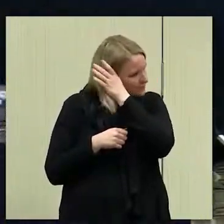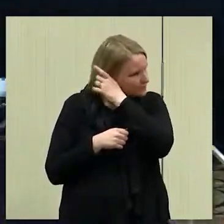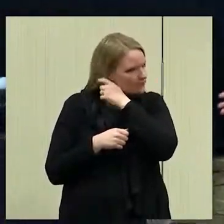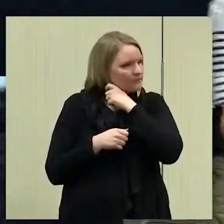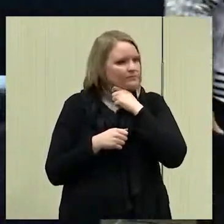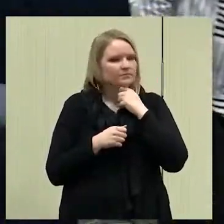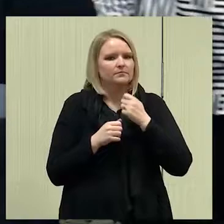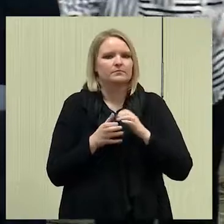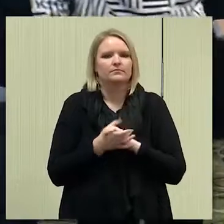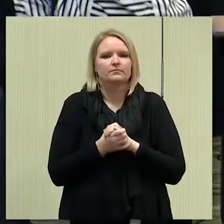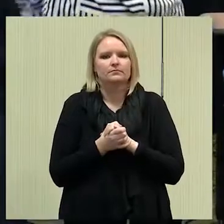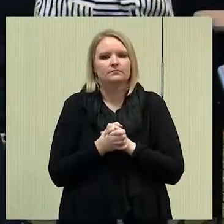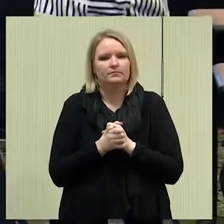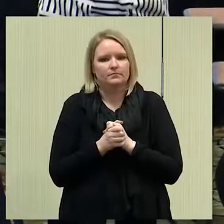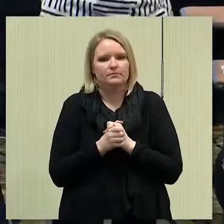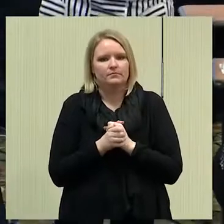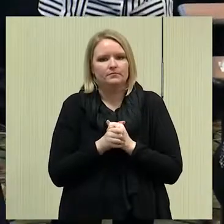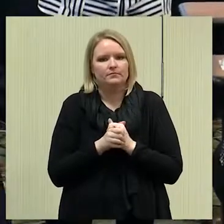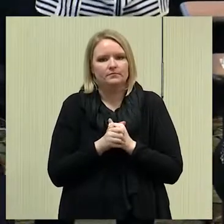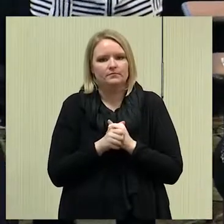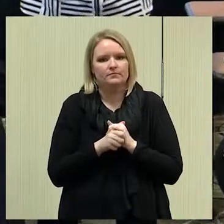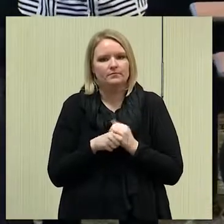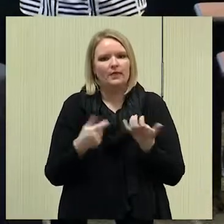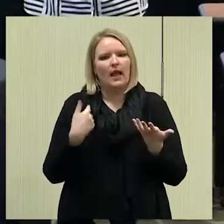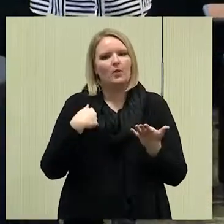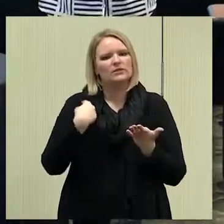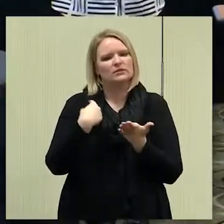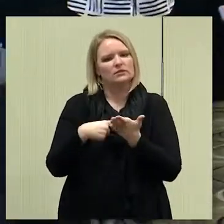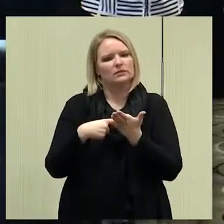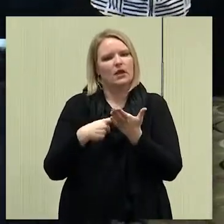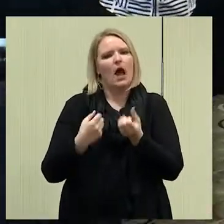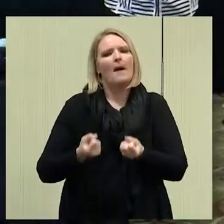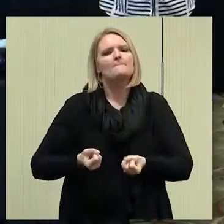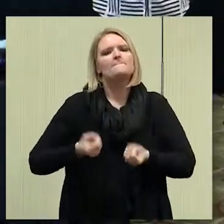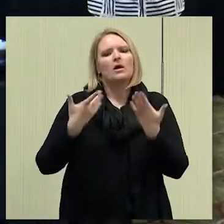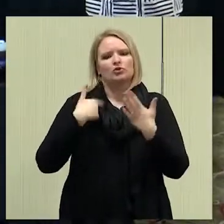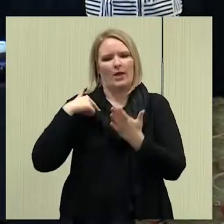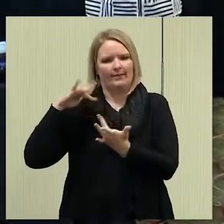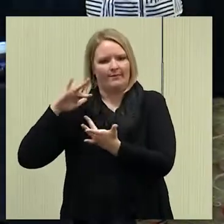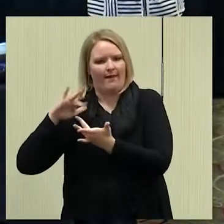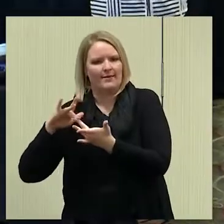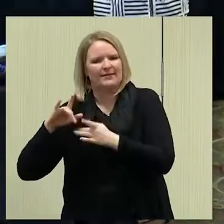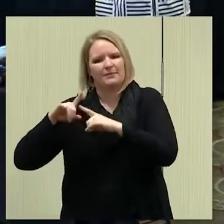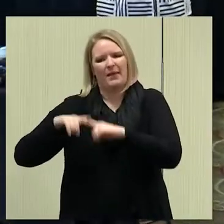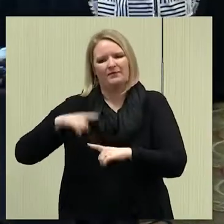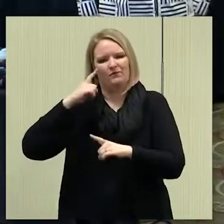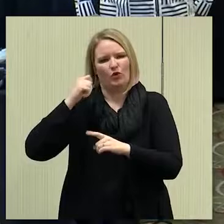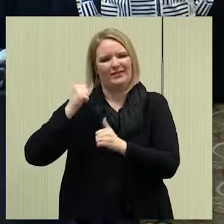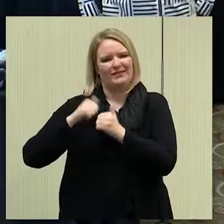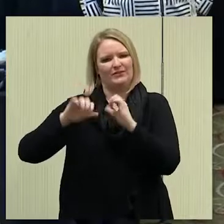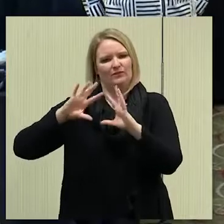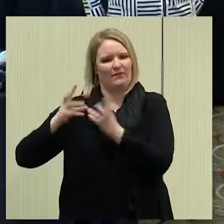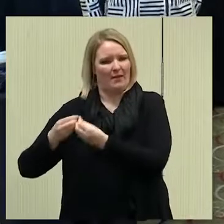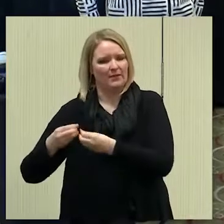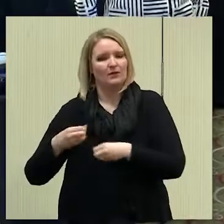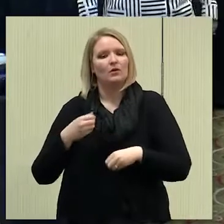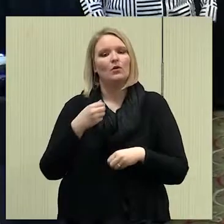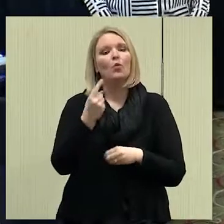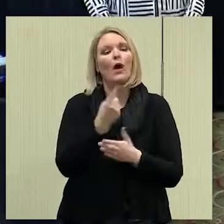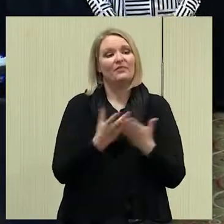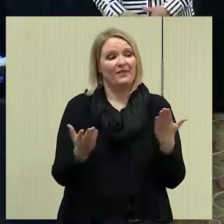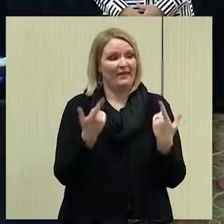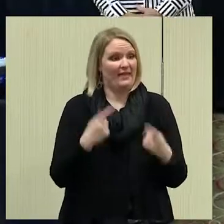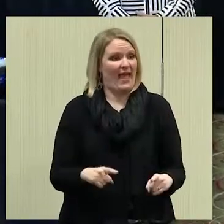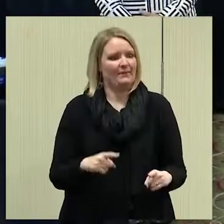Thank you. I was saying the amount I contact really varies depending upon the family. One thing that